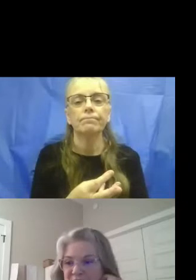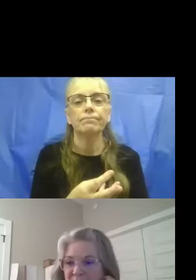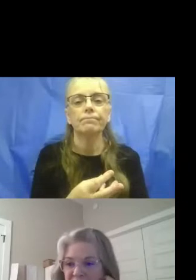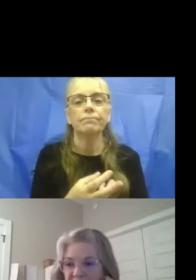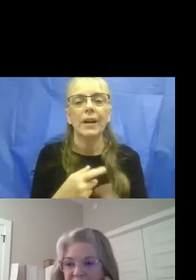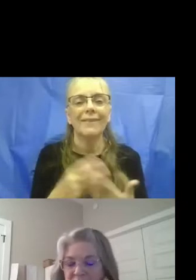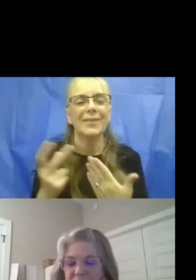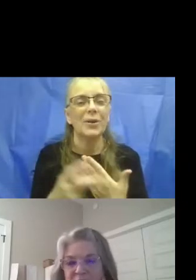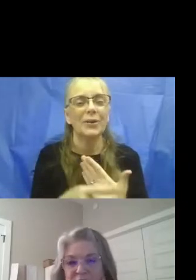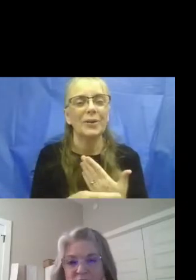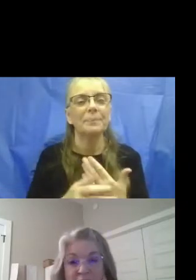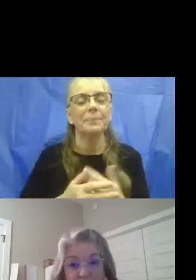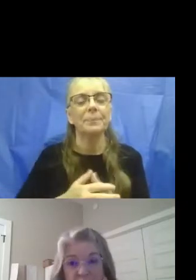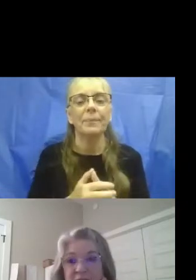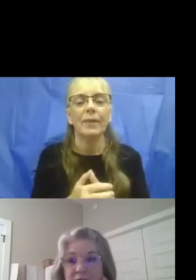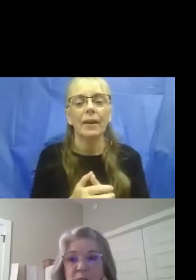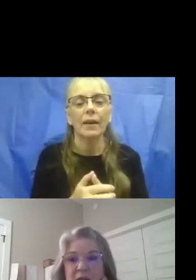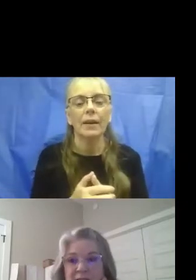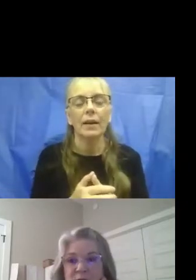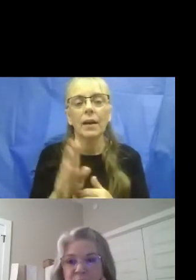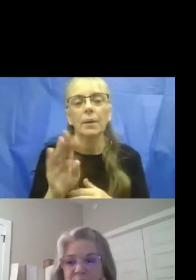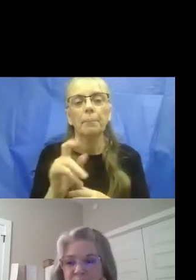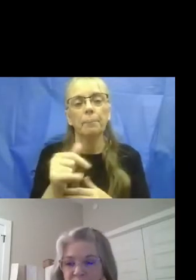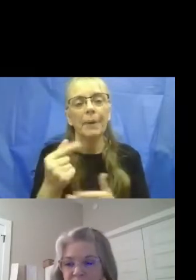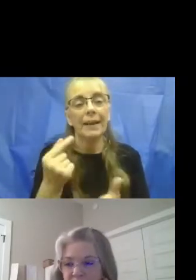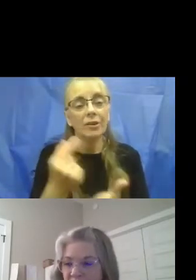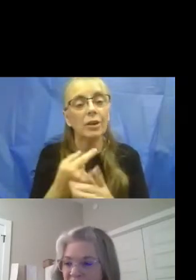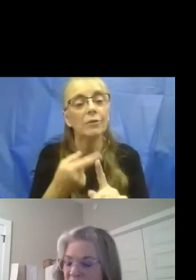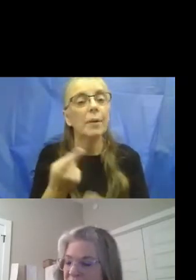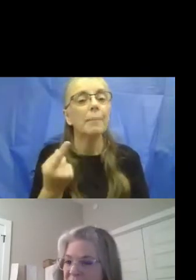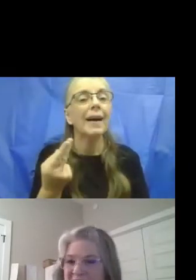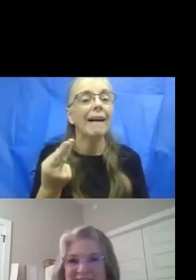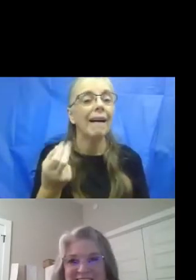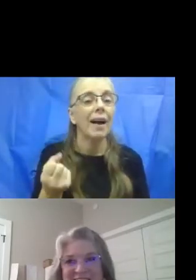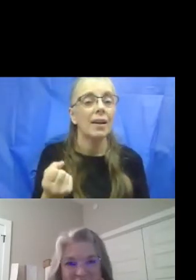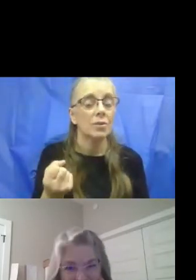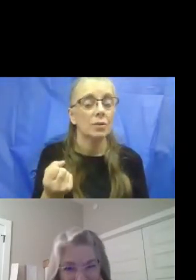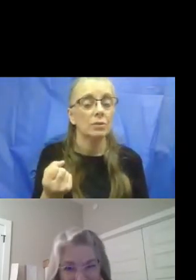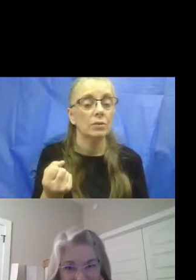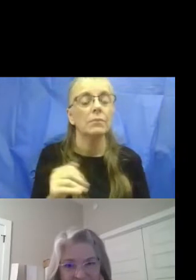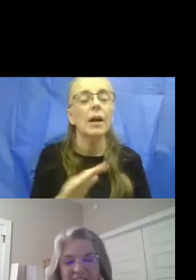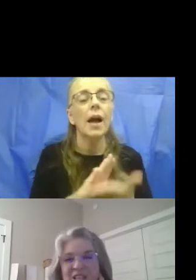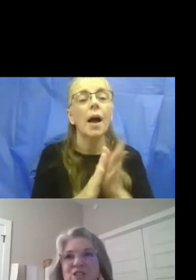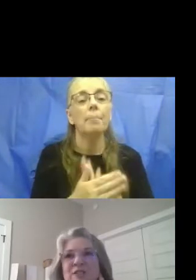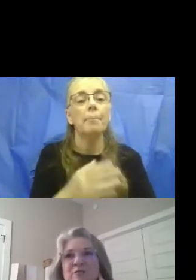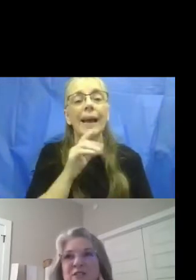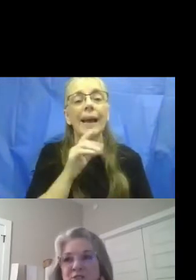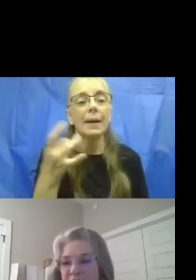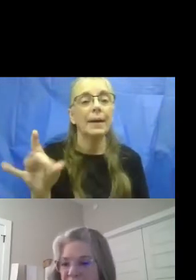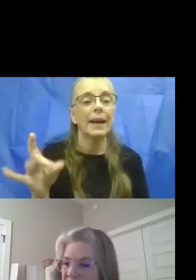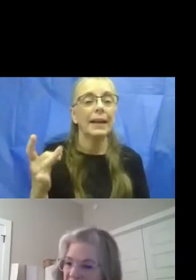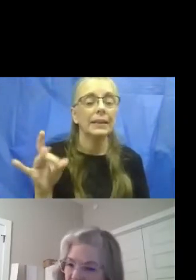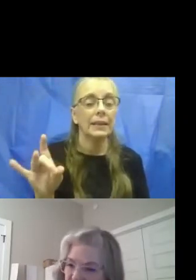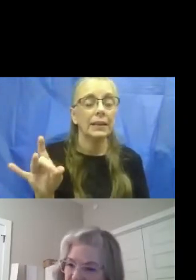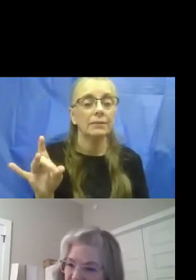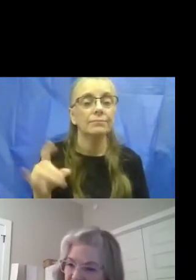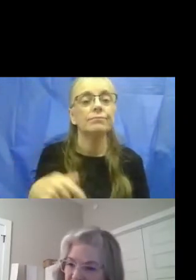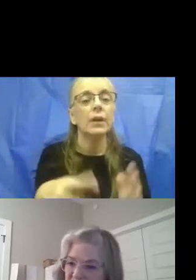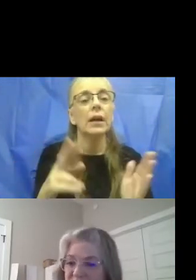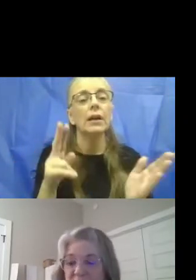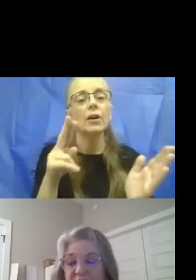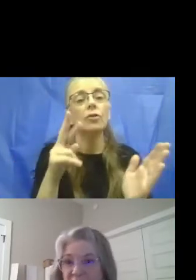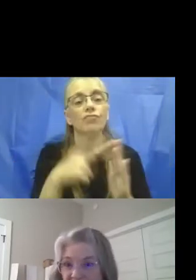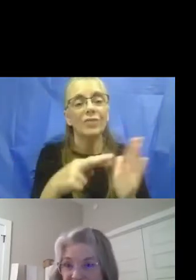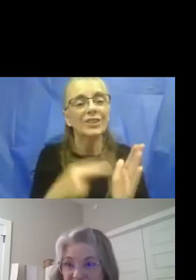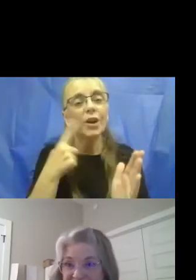partnership together, she graduated from high school. She turned 18. She registered to vote.